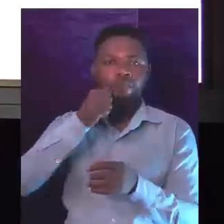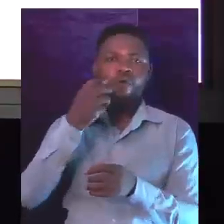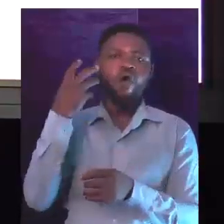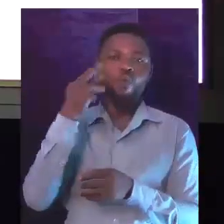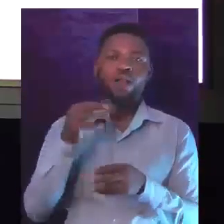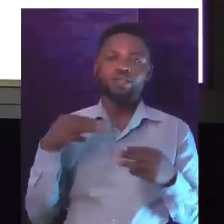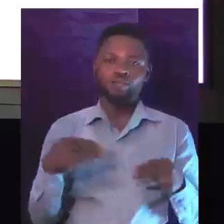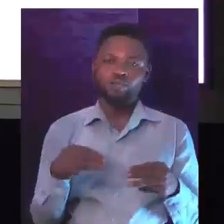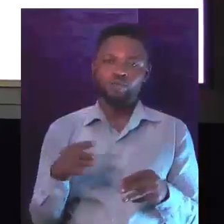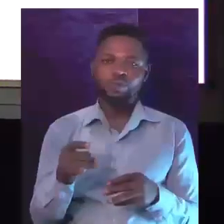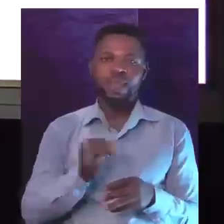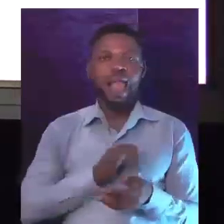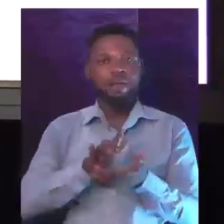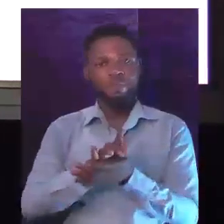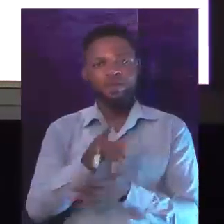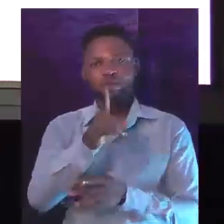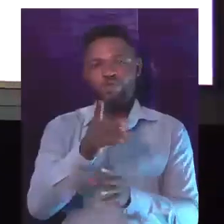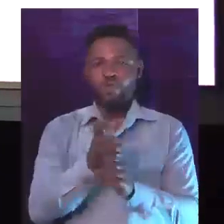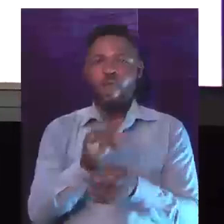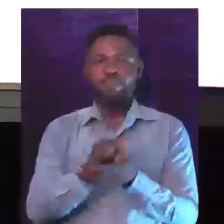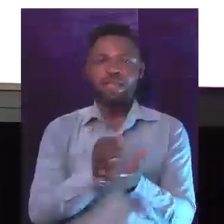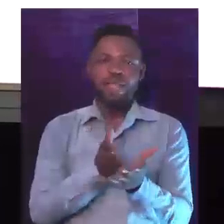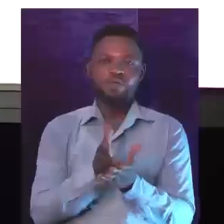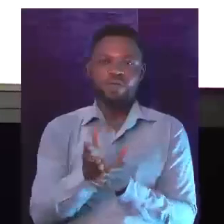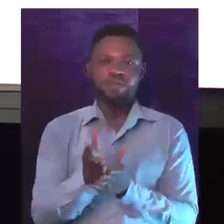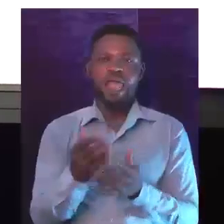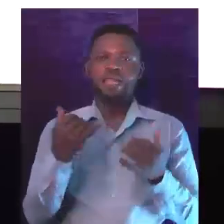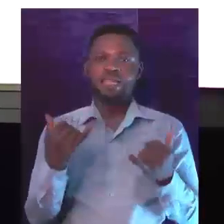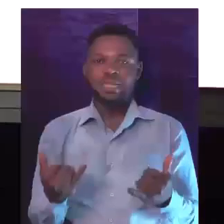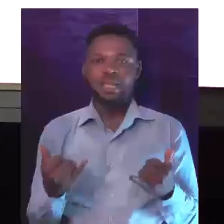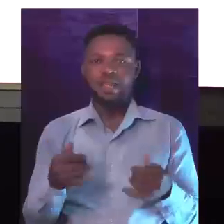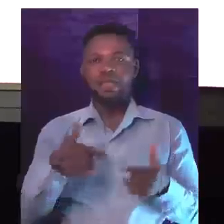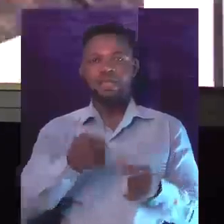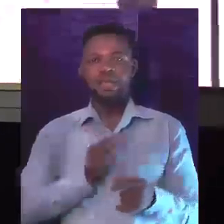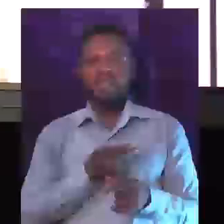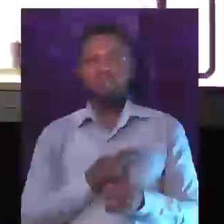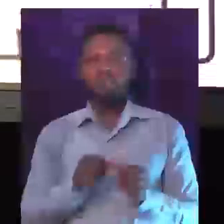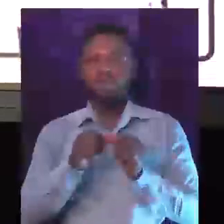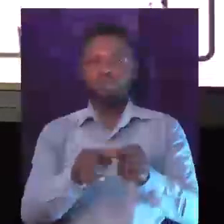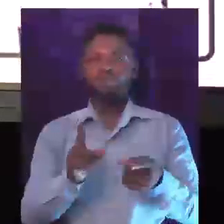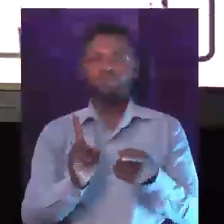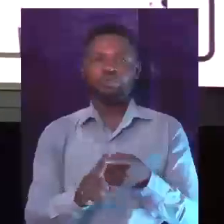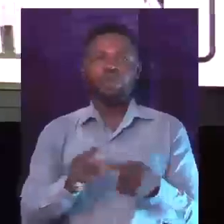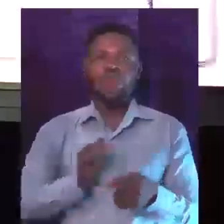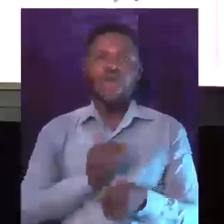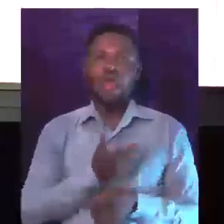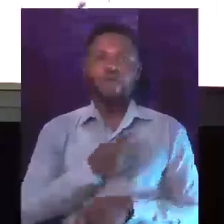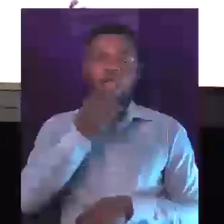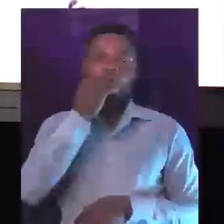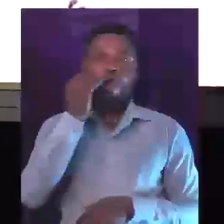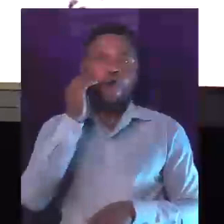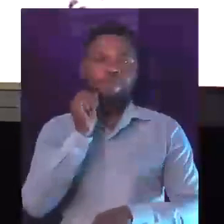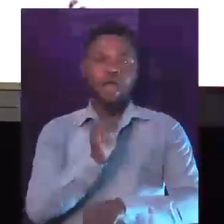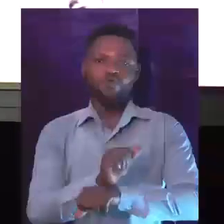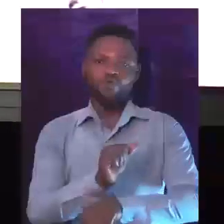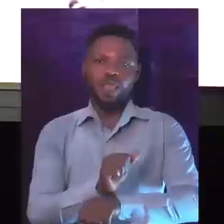apples were sold. I believe that you got that right. Now, let's move on to our